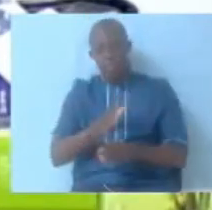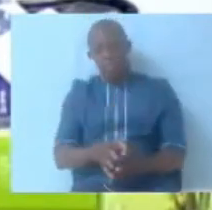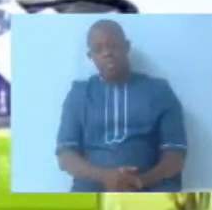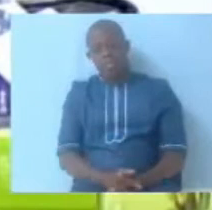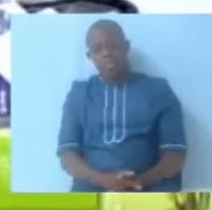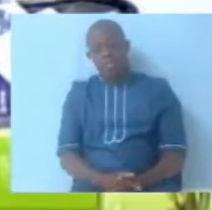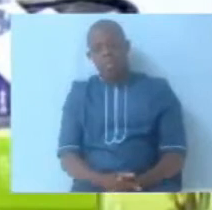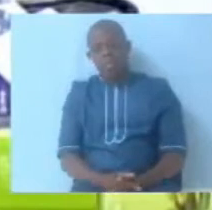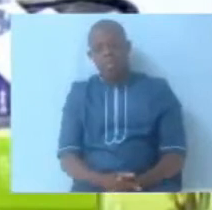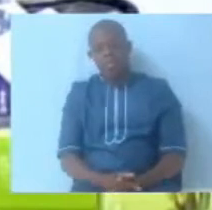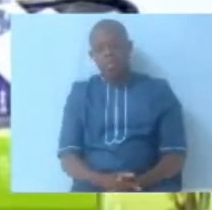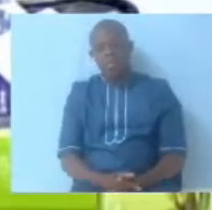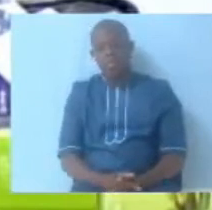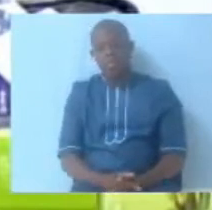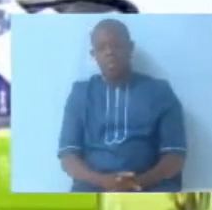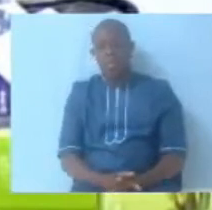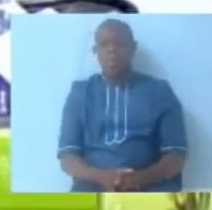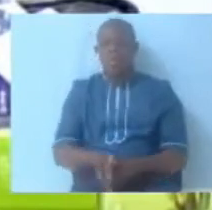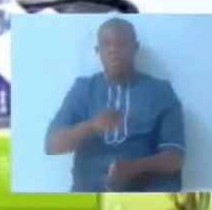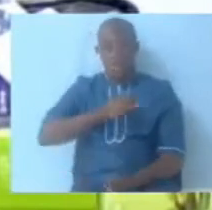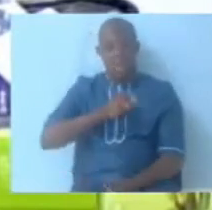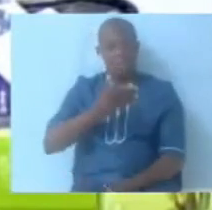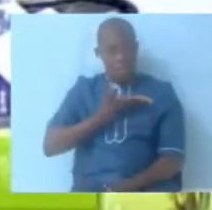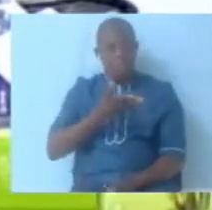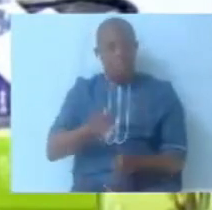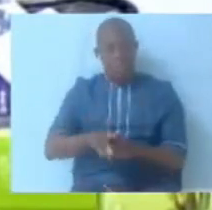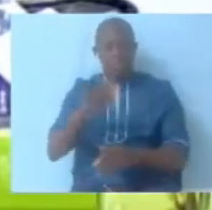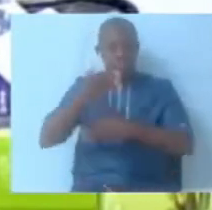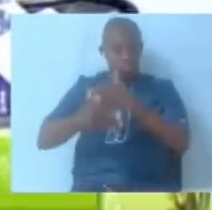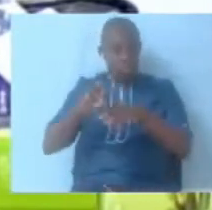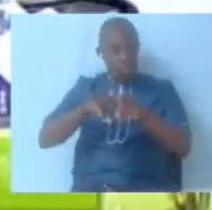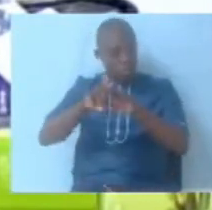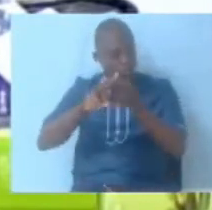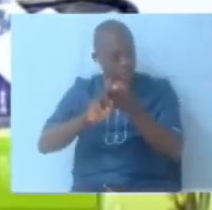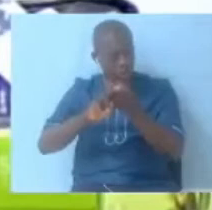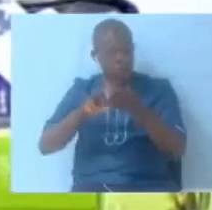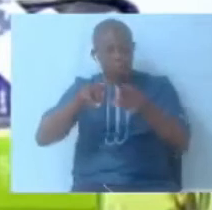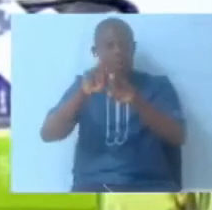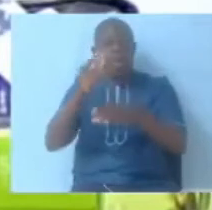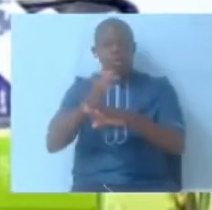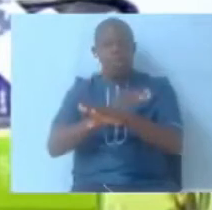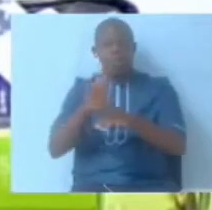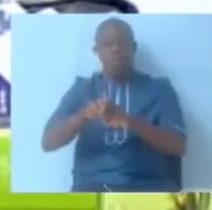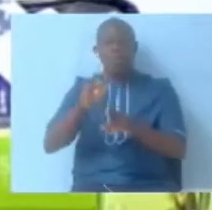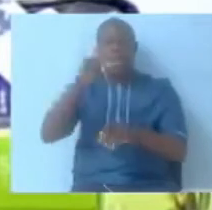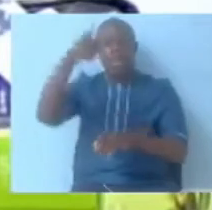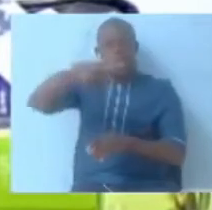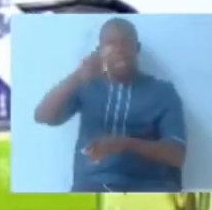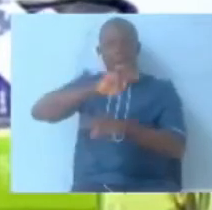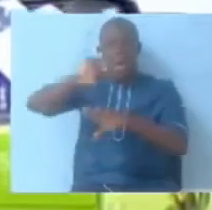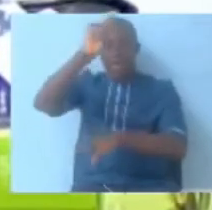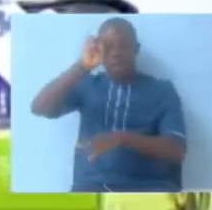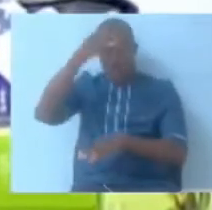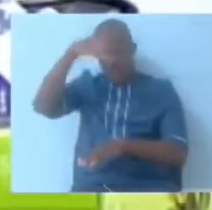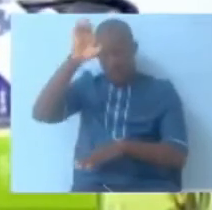very close relationship with the Nigeria High Commission and with the Ministry of Justice. Ay chokinyo la sutune soto anin Nigeria la High Commission